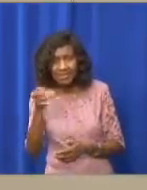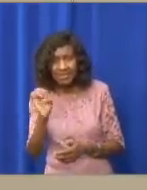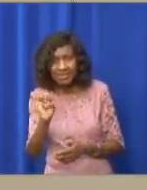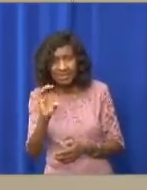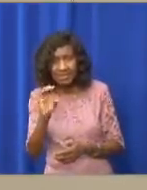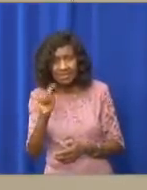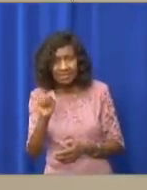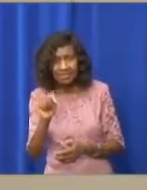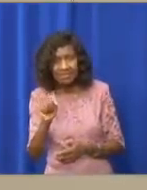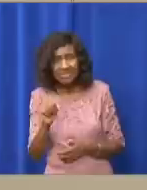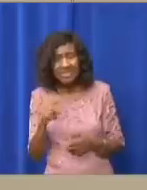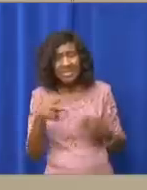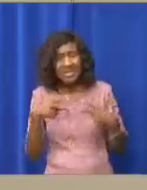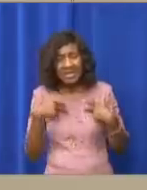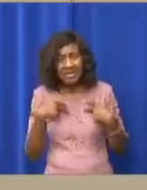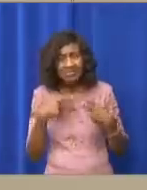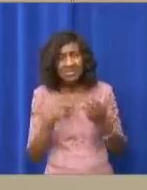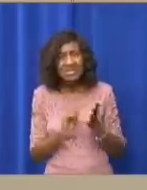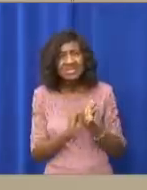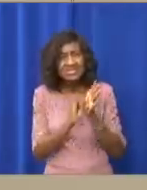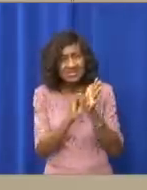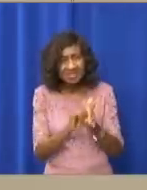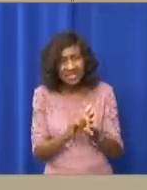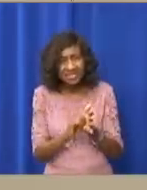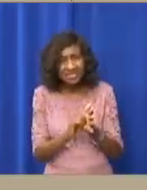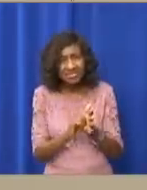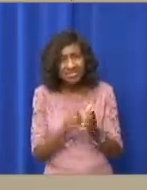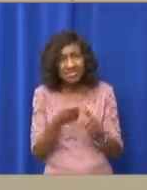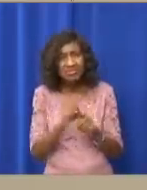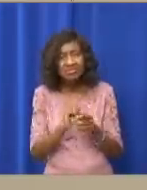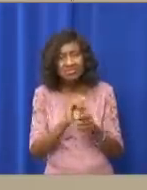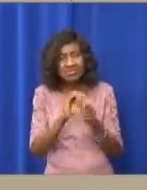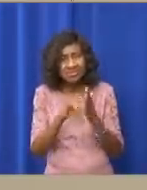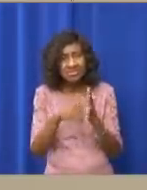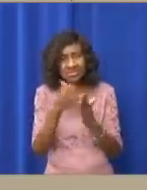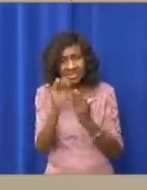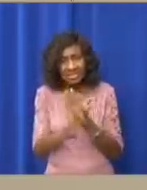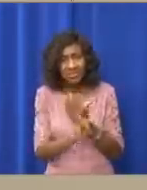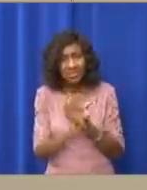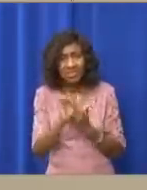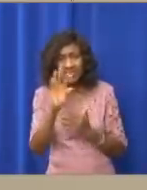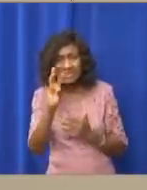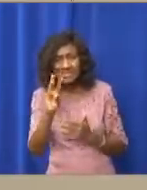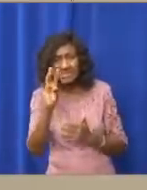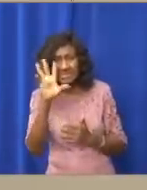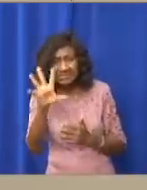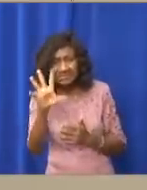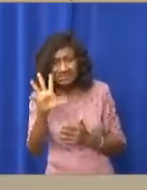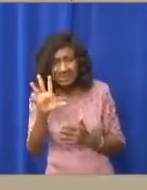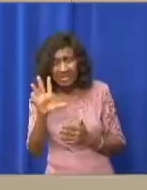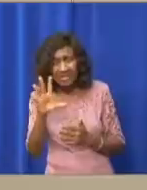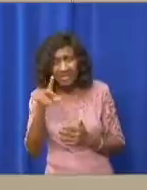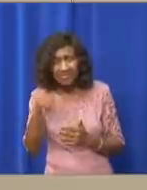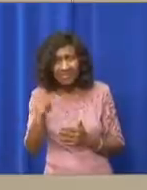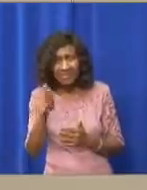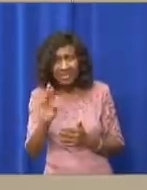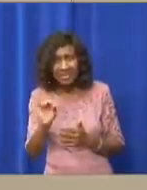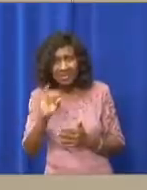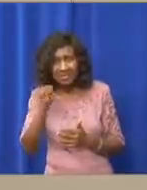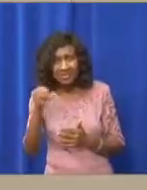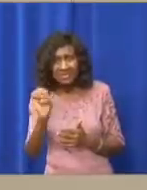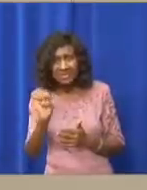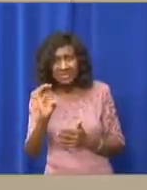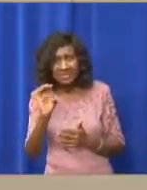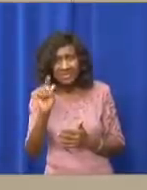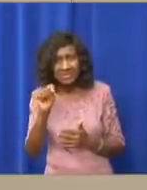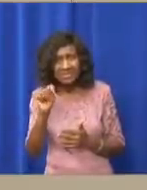since January this year. With these 65 projects, we anticipate up to 3,000 workers